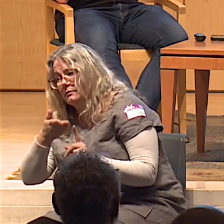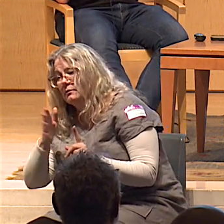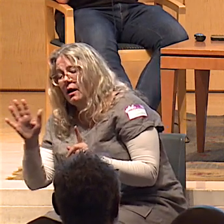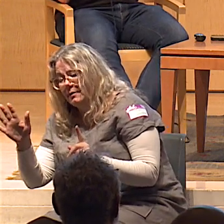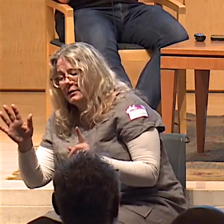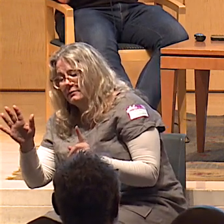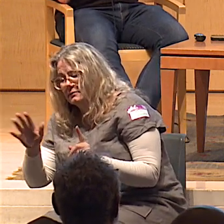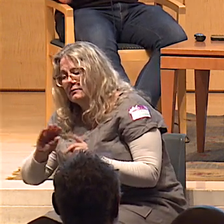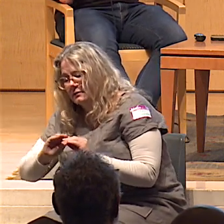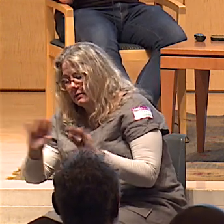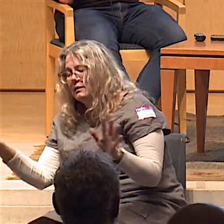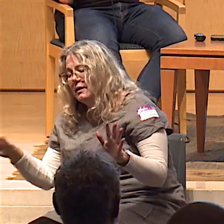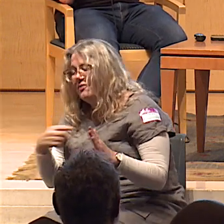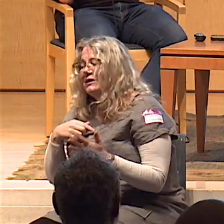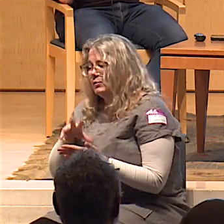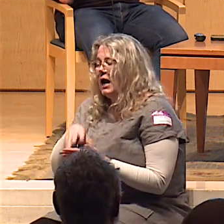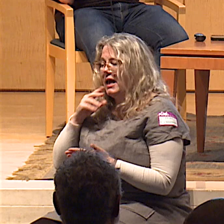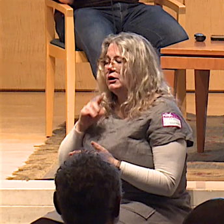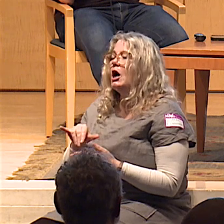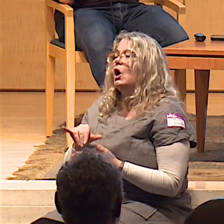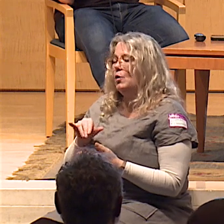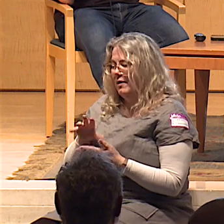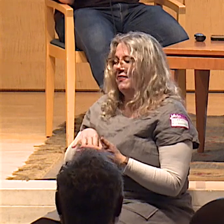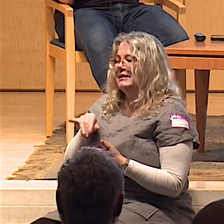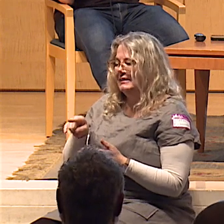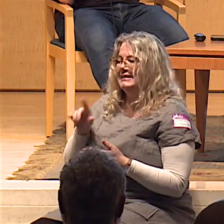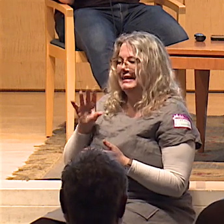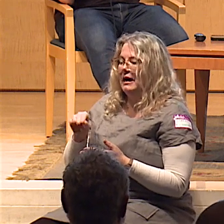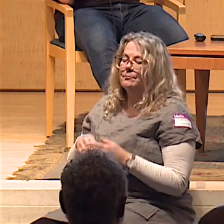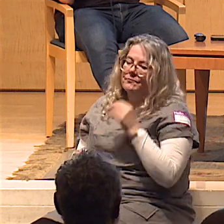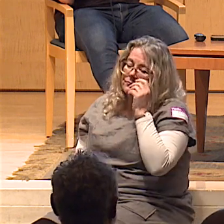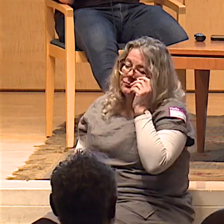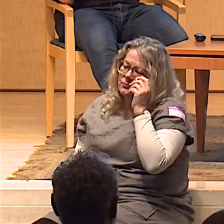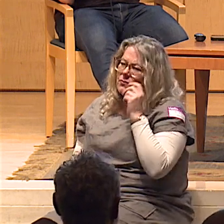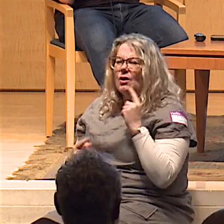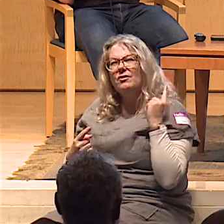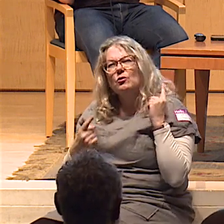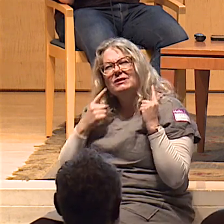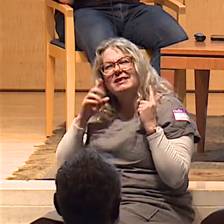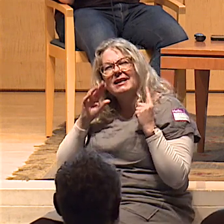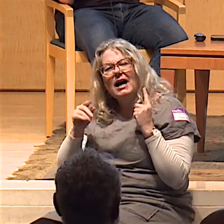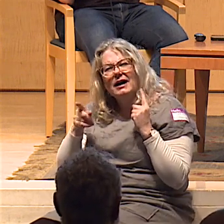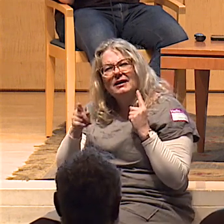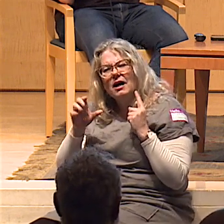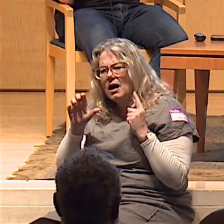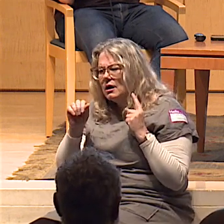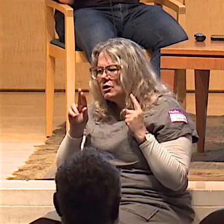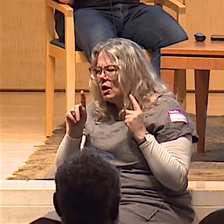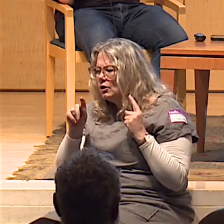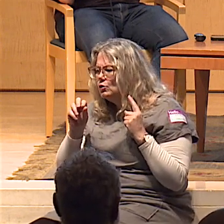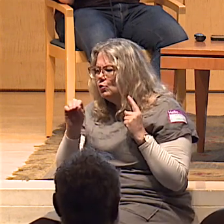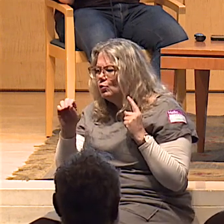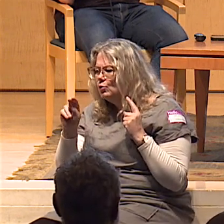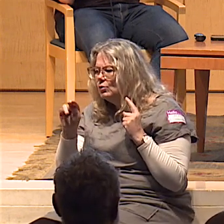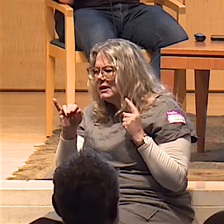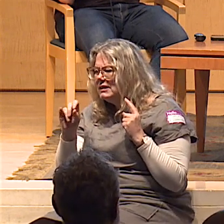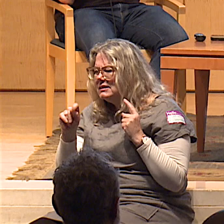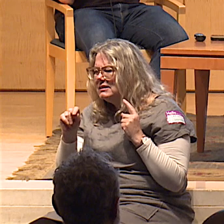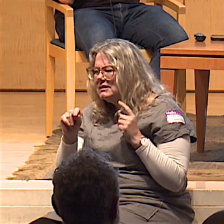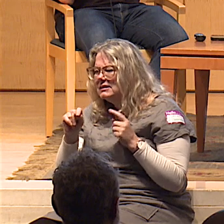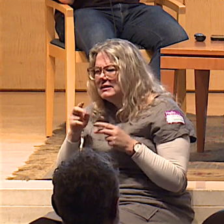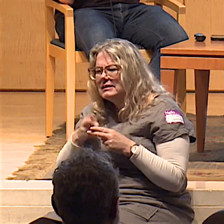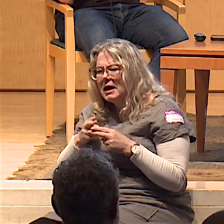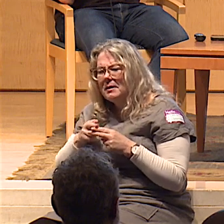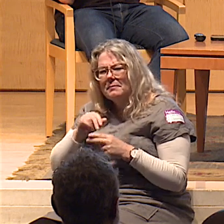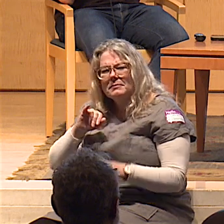that's really about. There's a guy who, he's a cartoonist, and I don't know his name. It starts with a J.